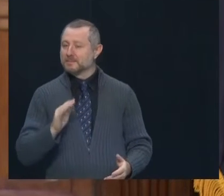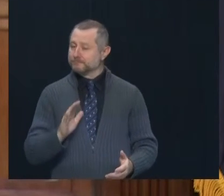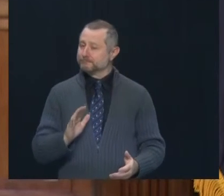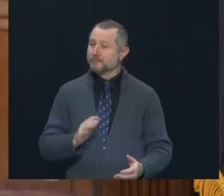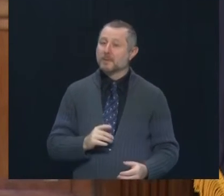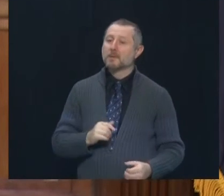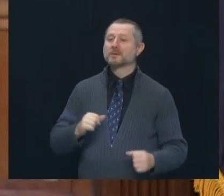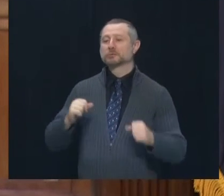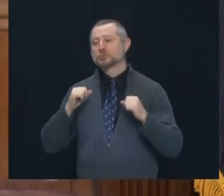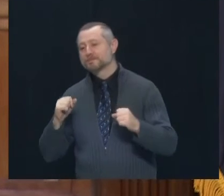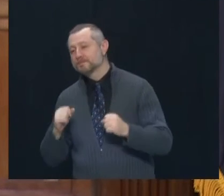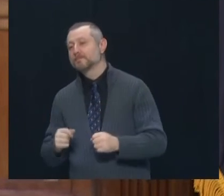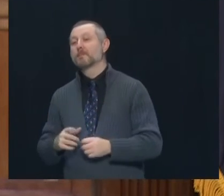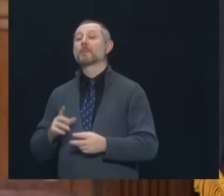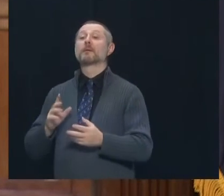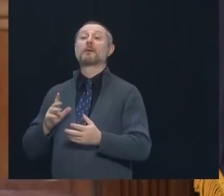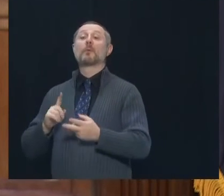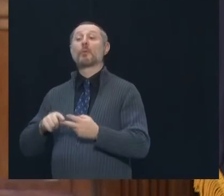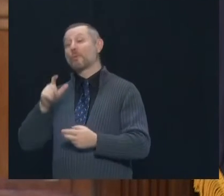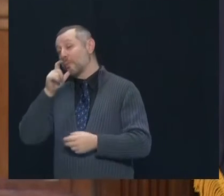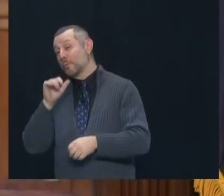salon workers have to be tested.